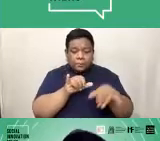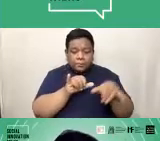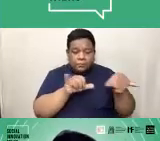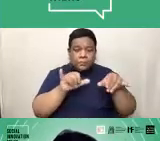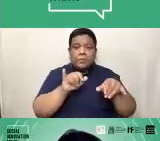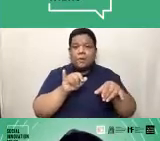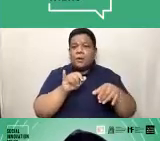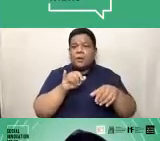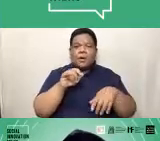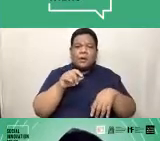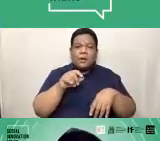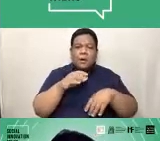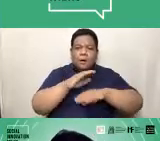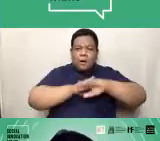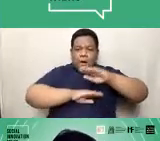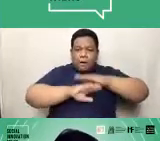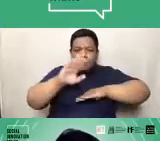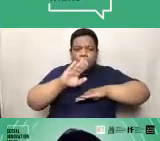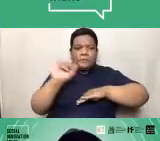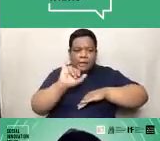up and down in a certain way. And that's how these robots function.